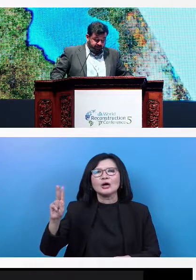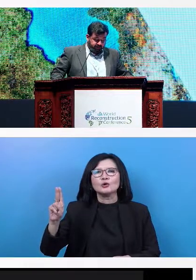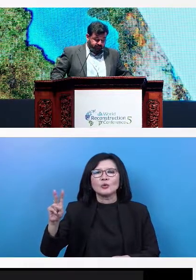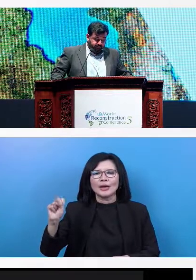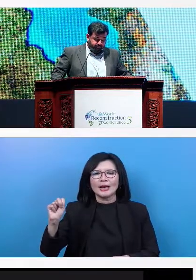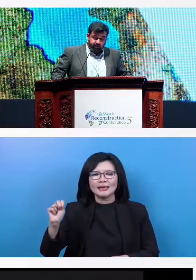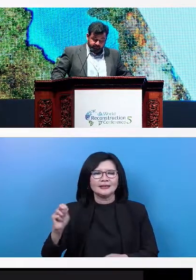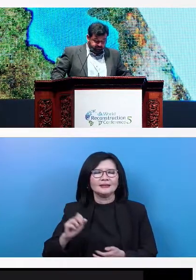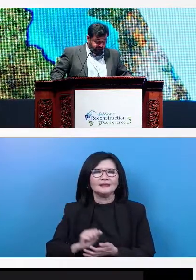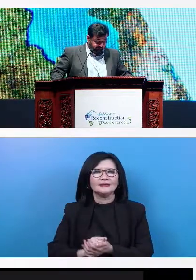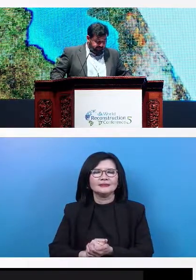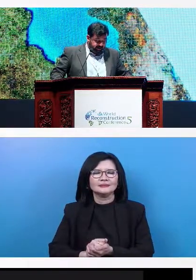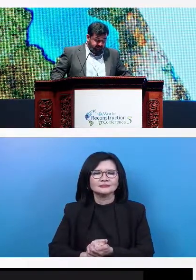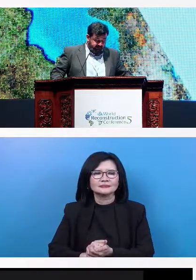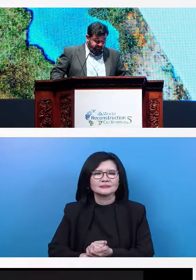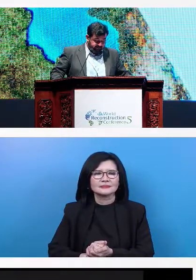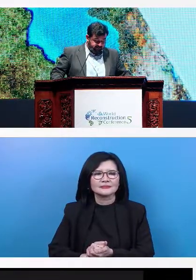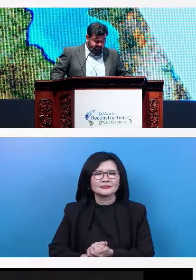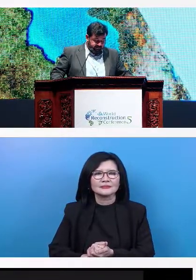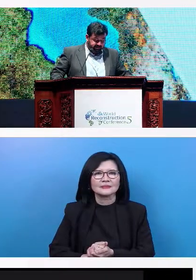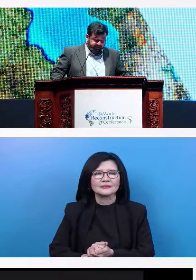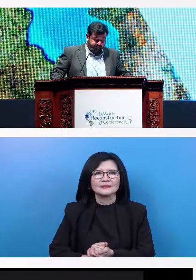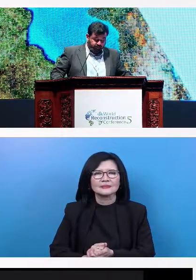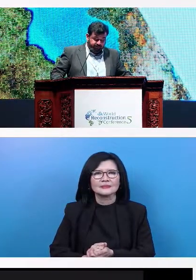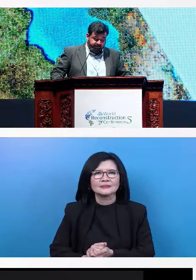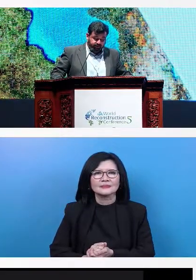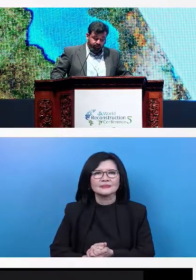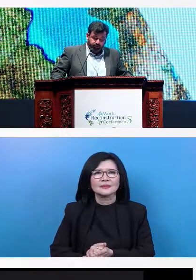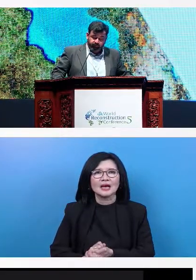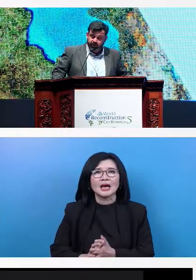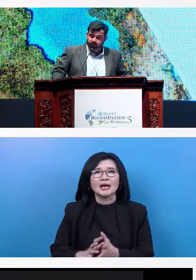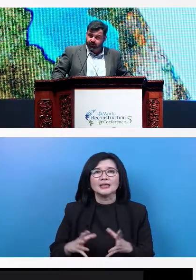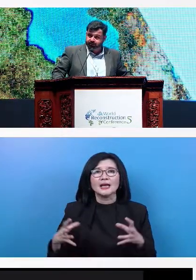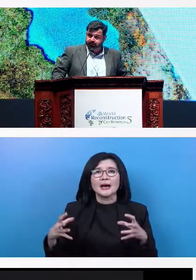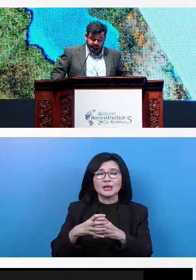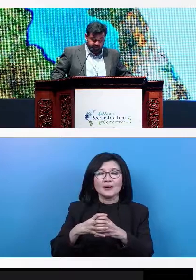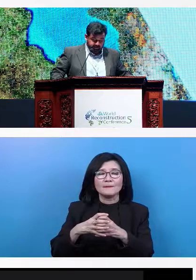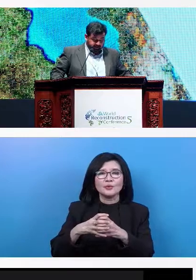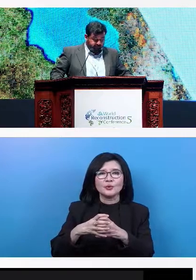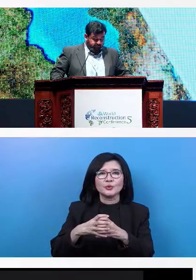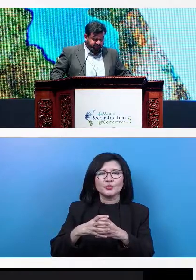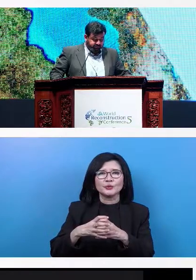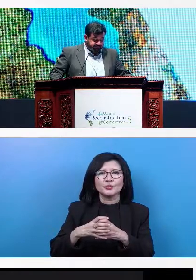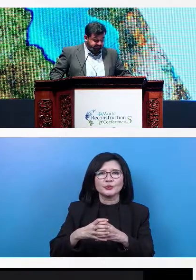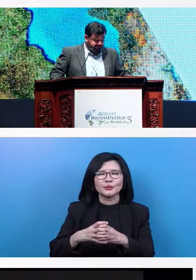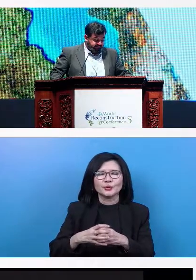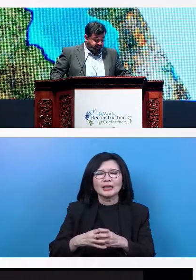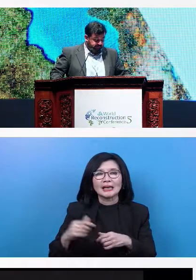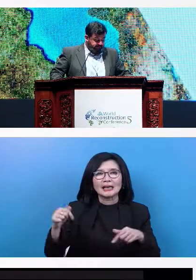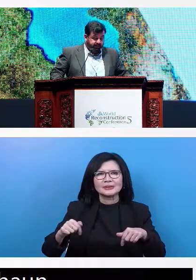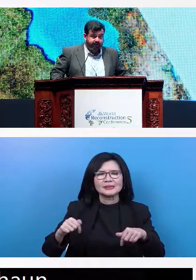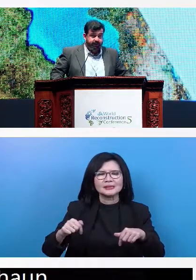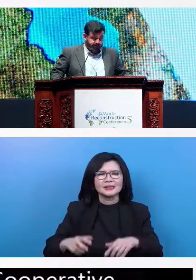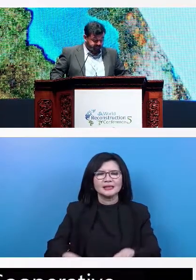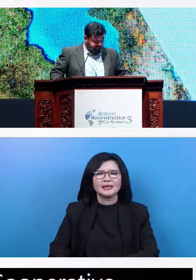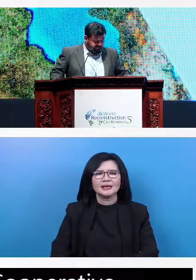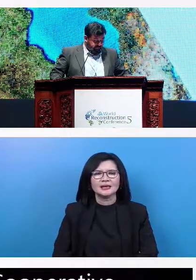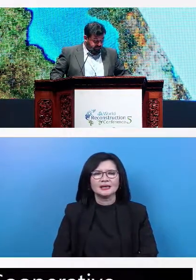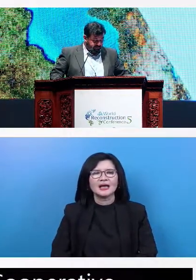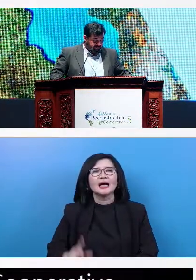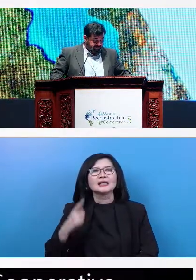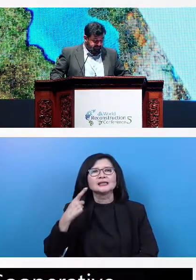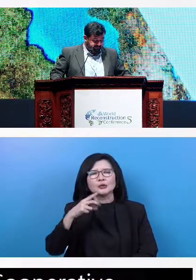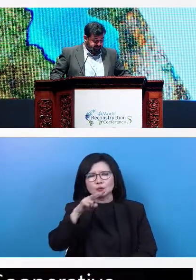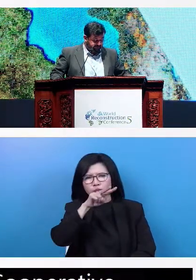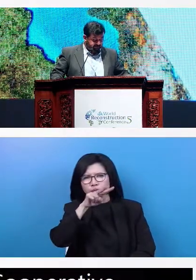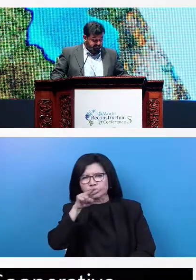joined ICMEF in 1995, and he has overseen the growth of the organization from 65 members in 1995 to